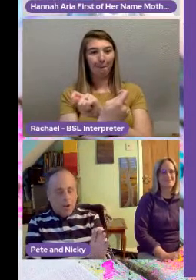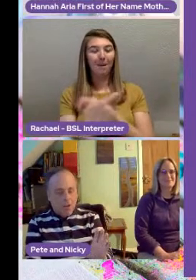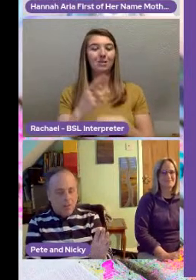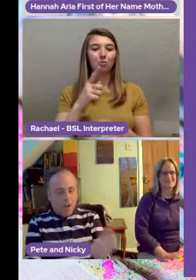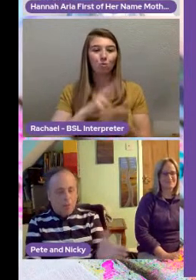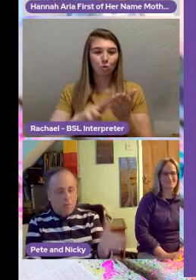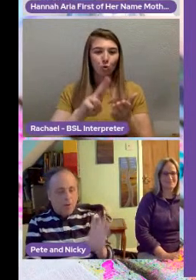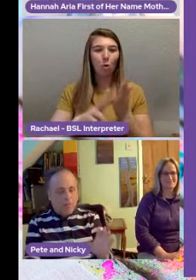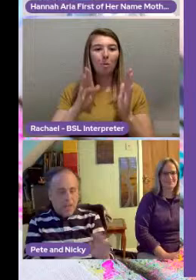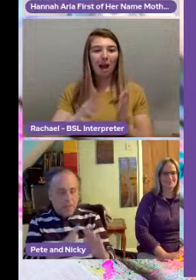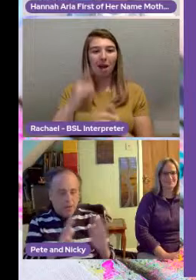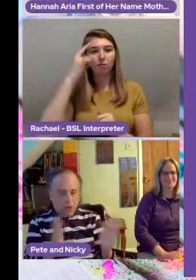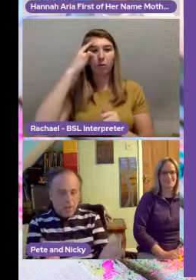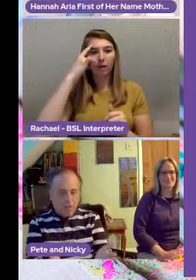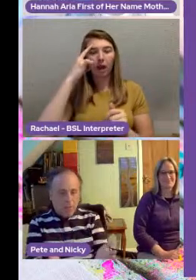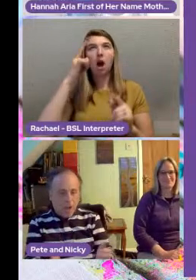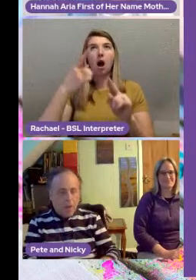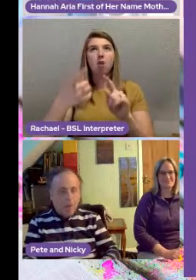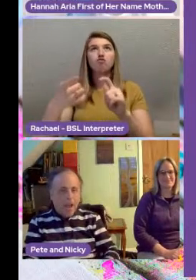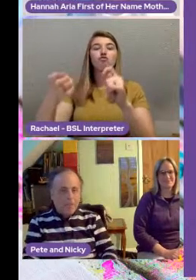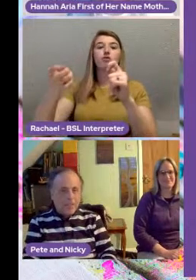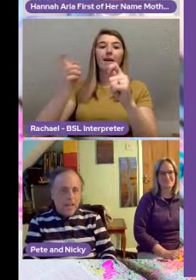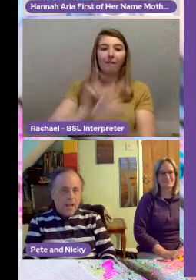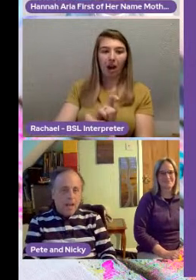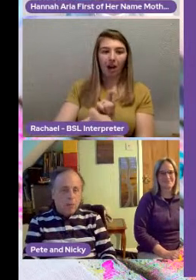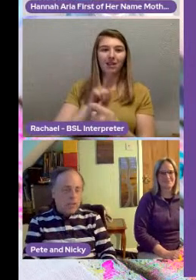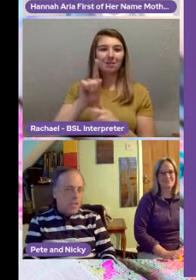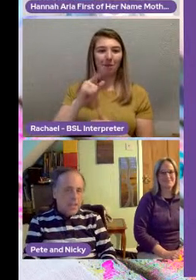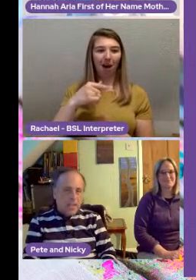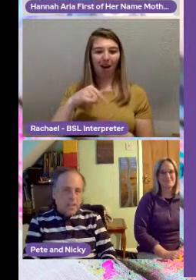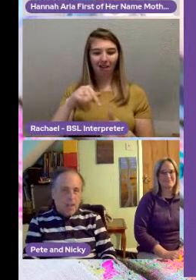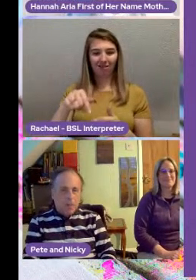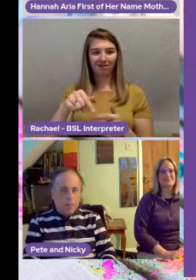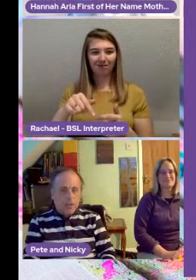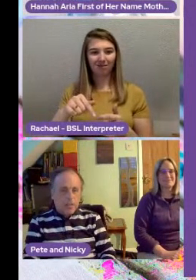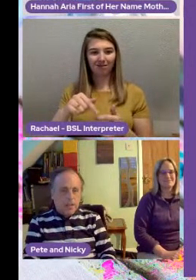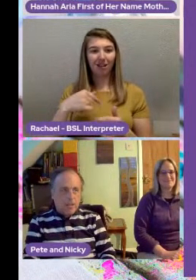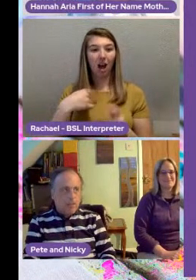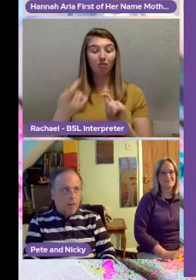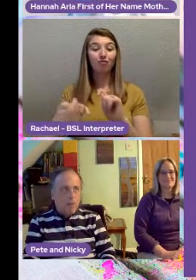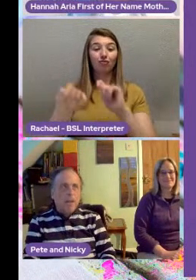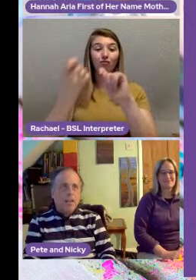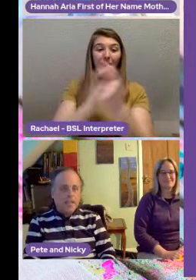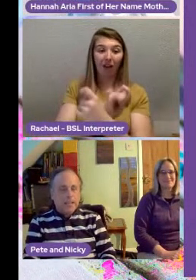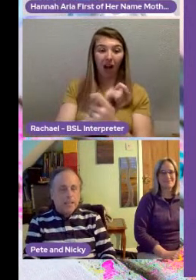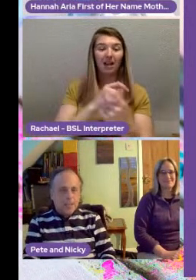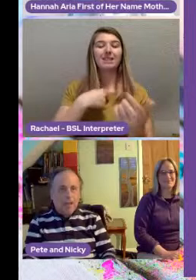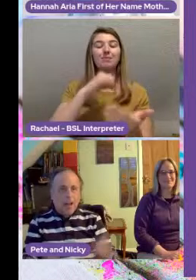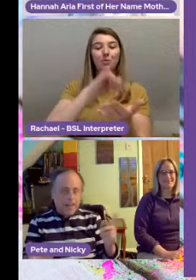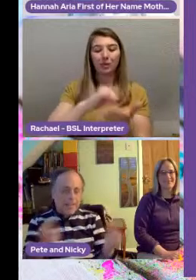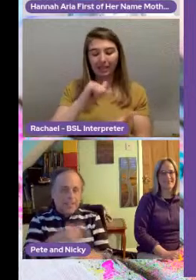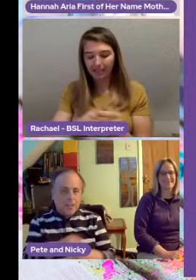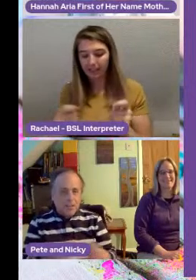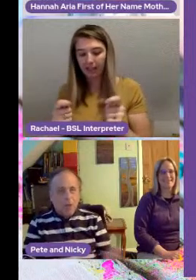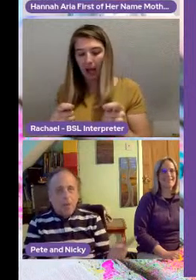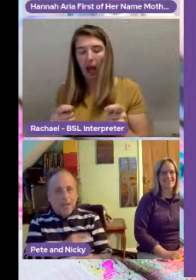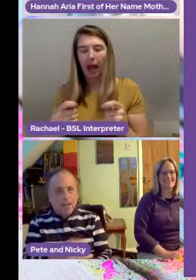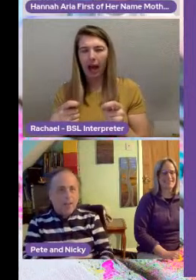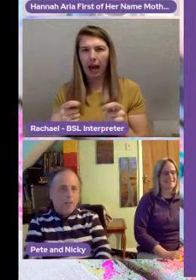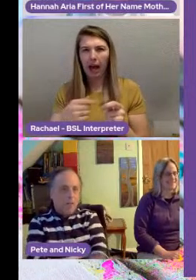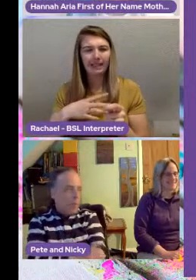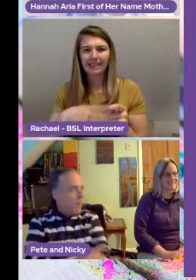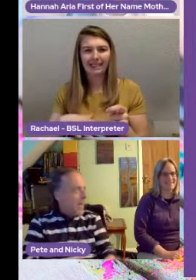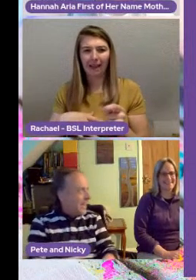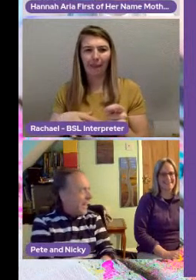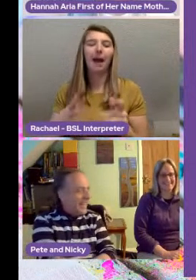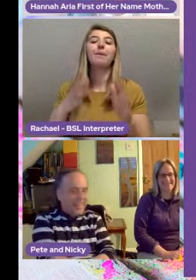to reverse the image, show it's the right way round, which I did. And then I printed it. And I thought, oh, yeah, I didn't need to do that. I need to go back